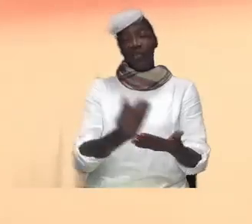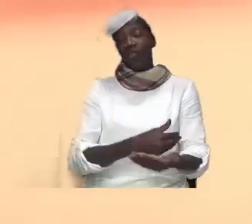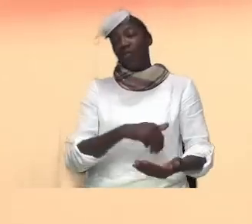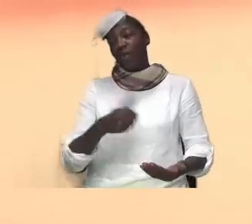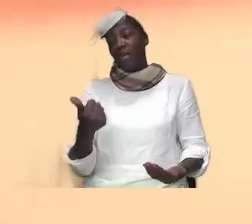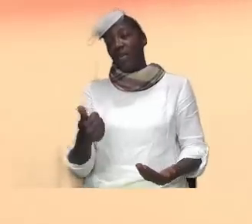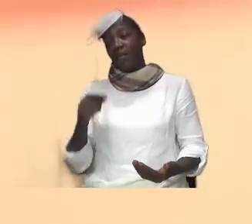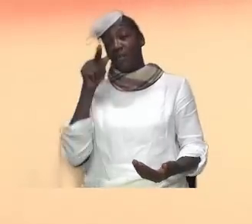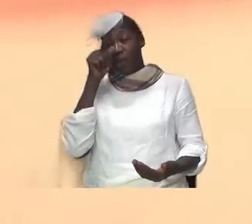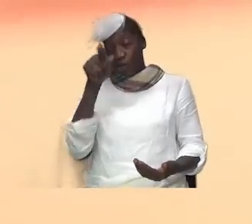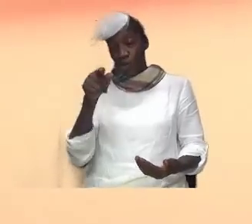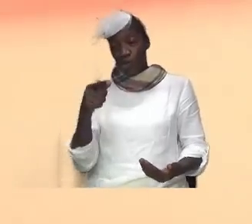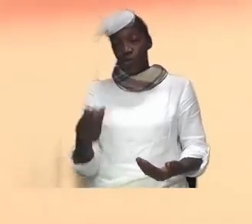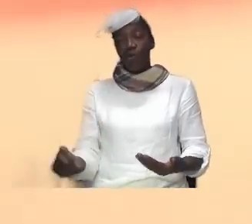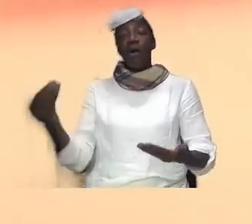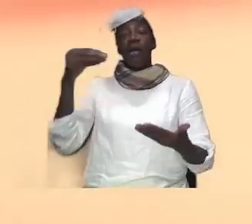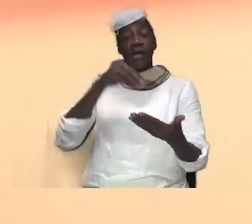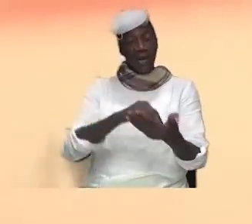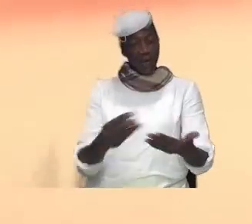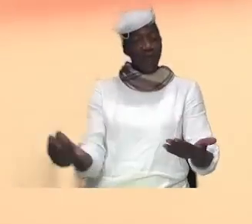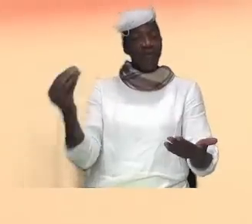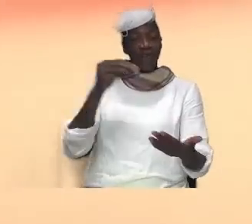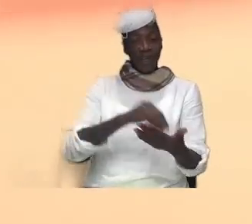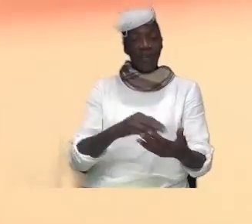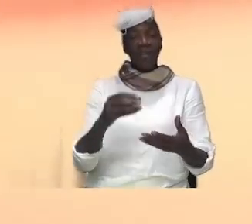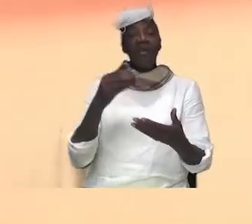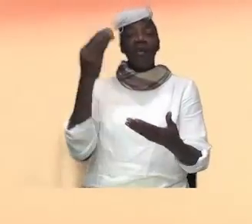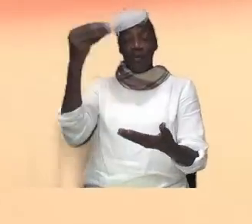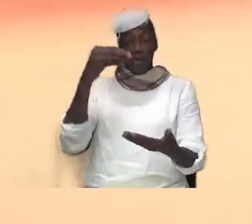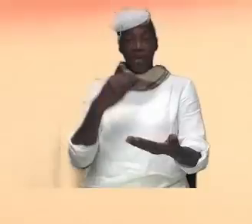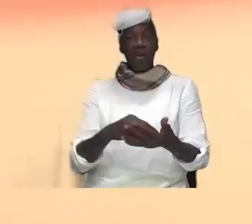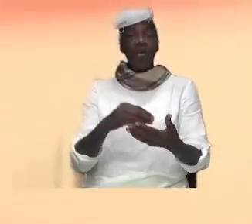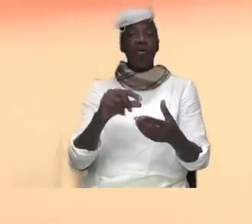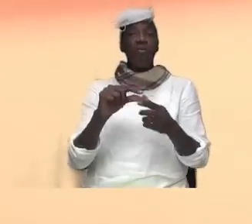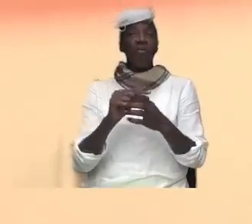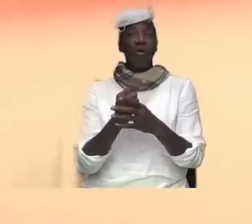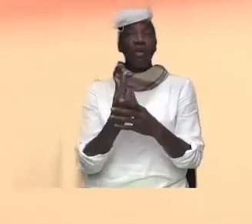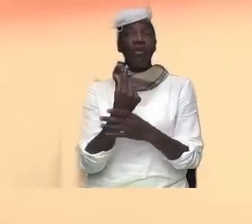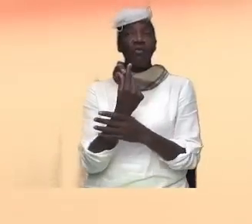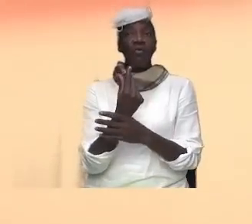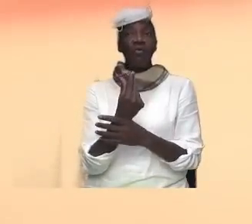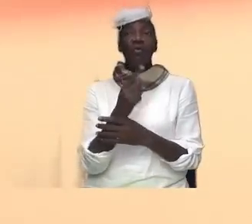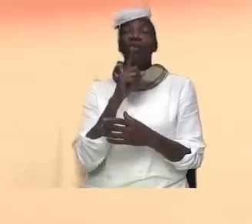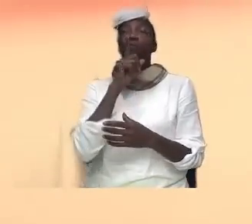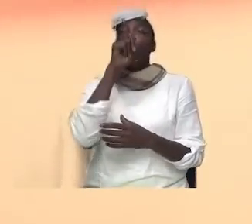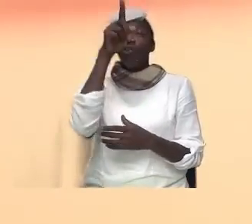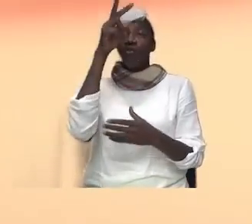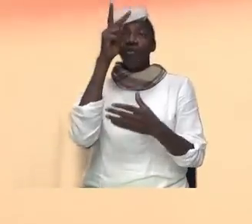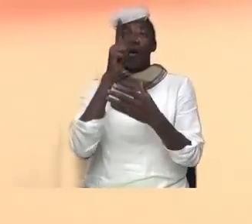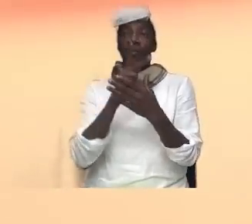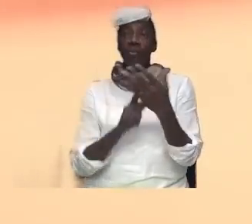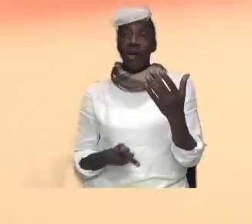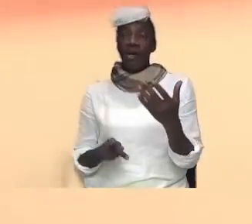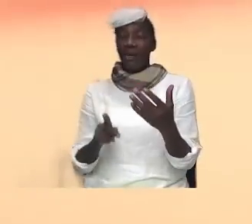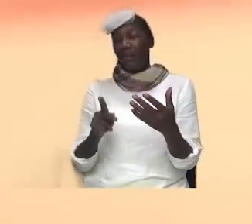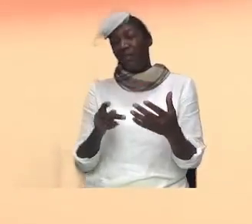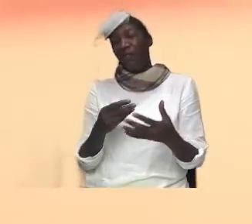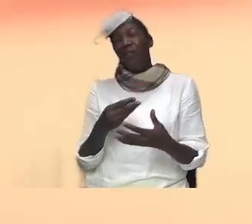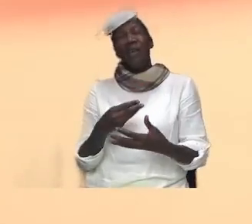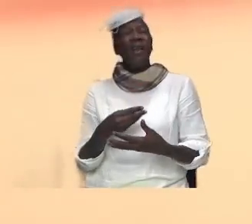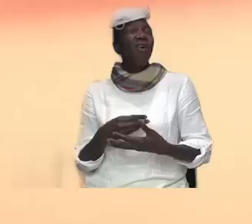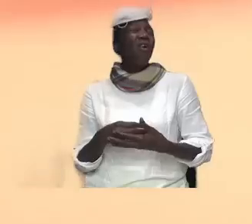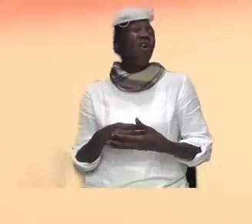As you invest to make your money grow, make sure that a part of it that you feel comfortable